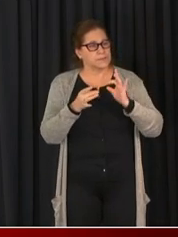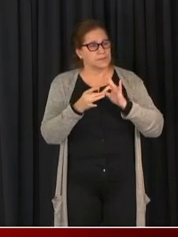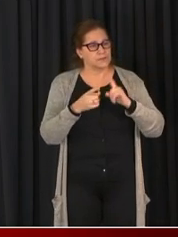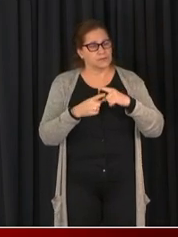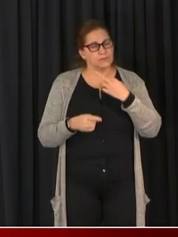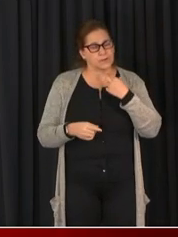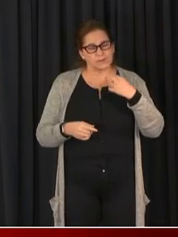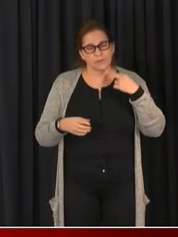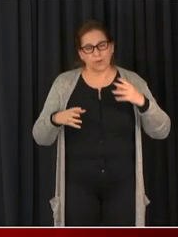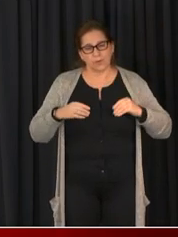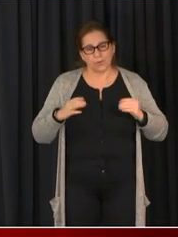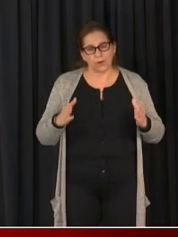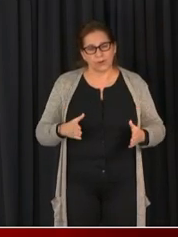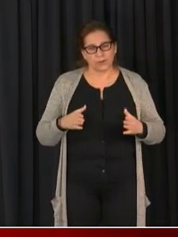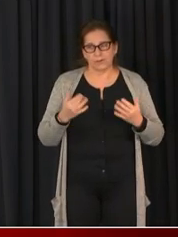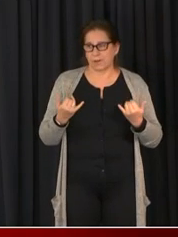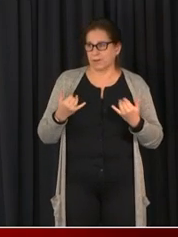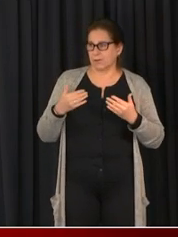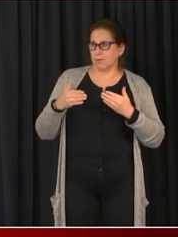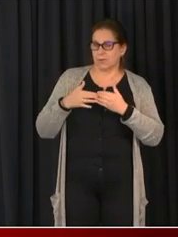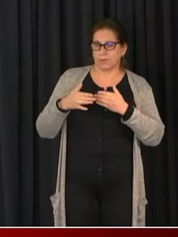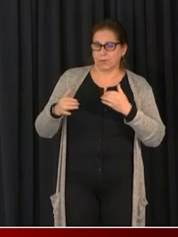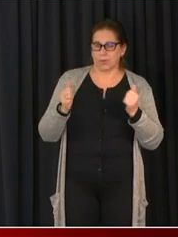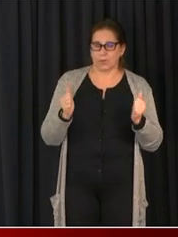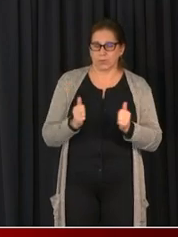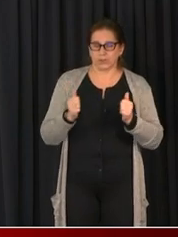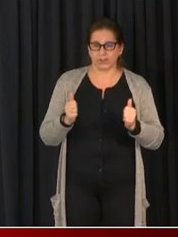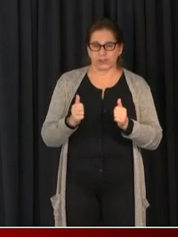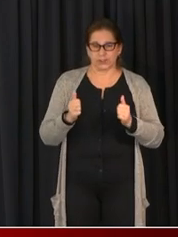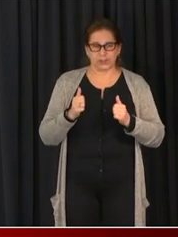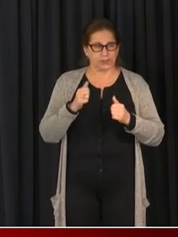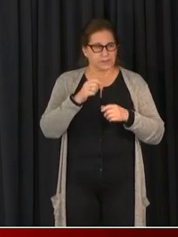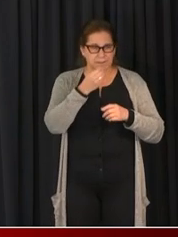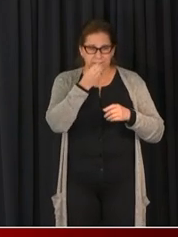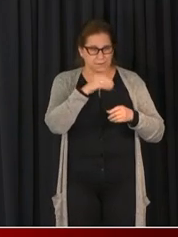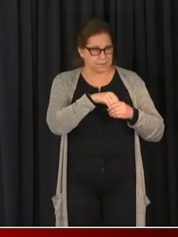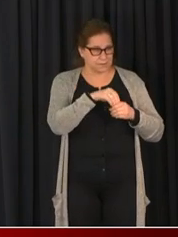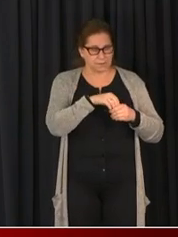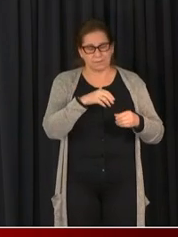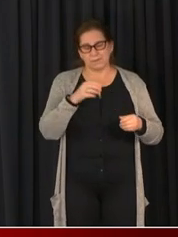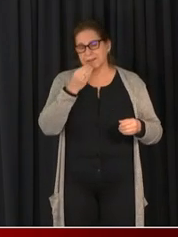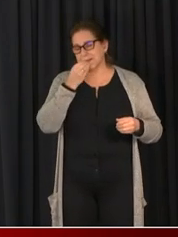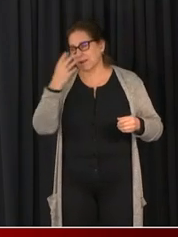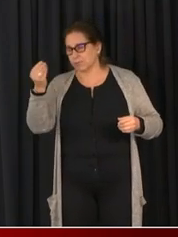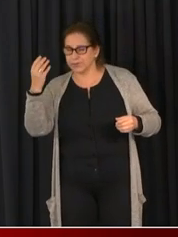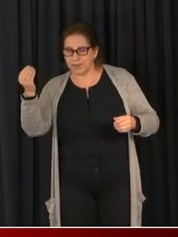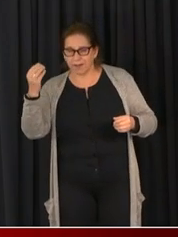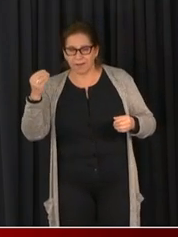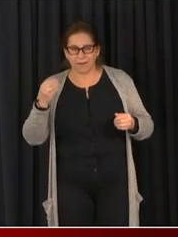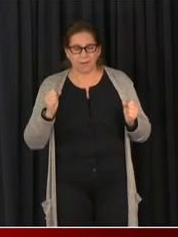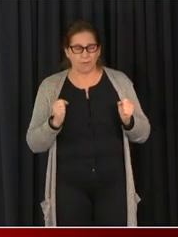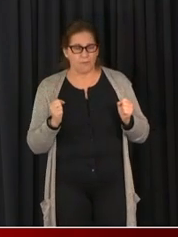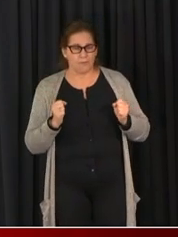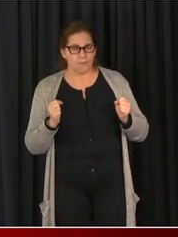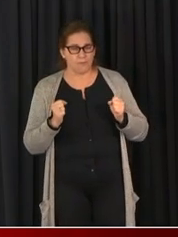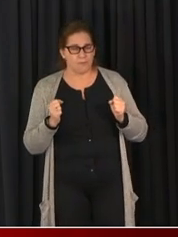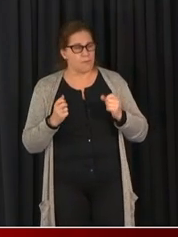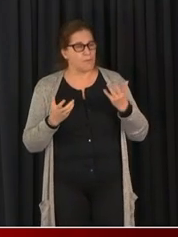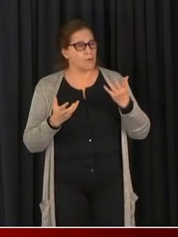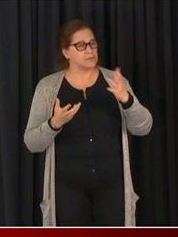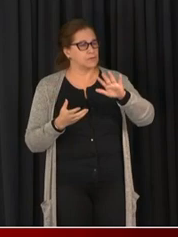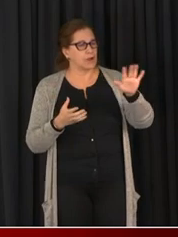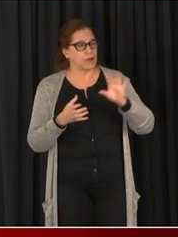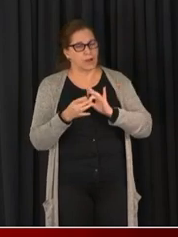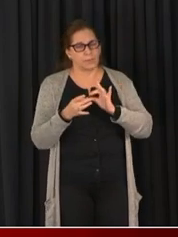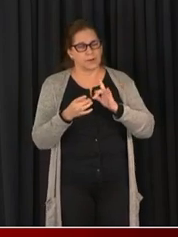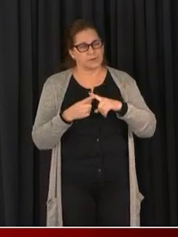we're headed into the colder seasons? It's going to be harder. I know you've done the outdoor grants and whatnot, but what is your message to restaurant owners